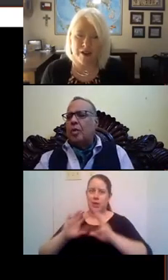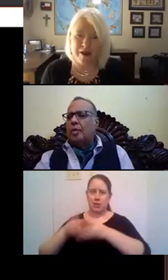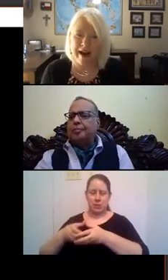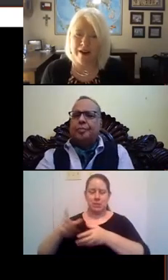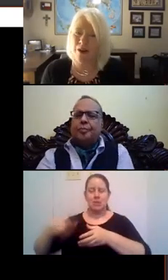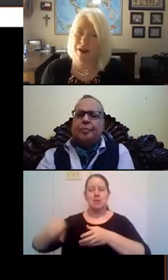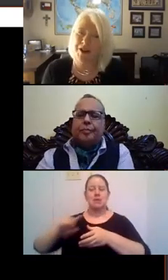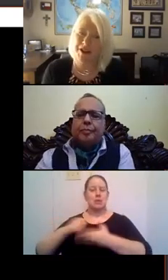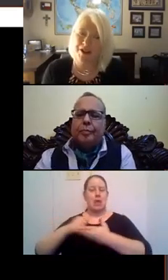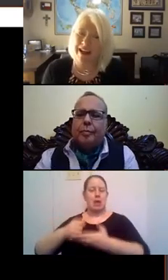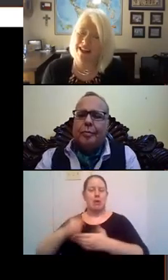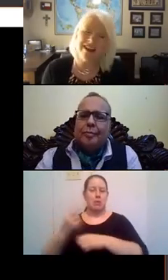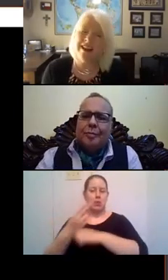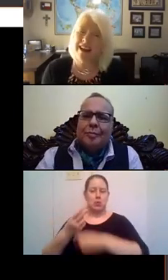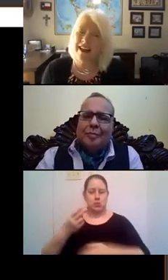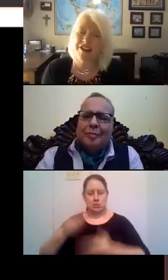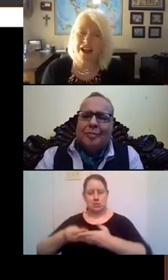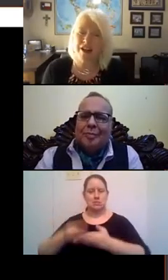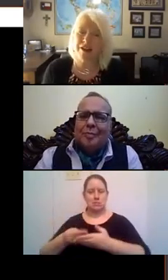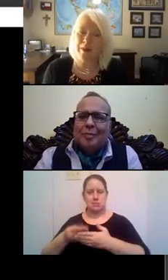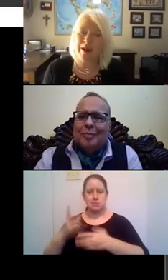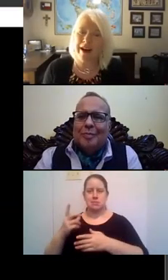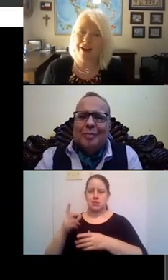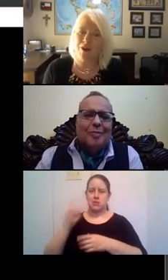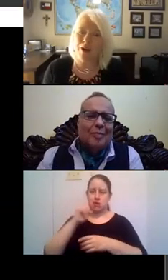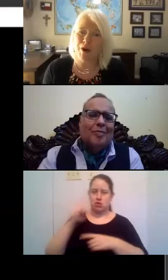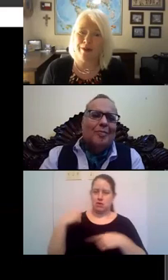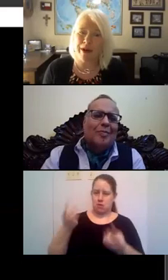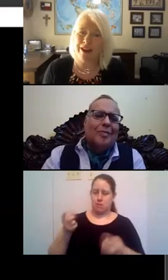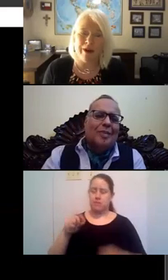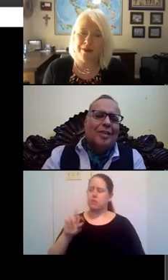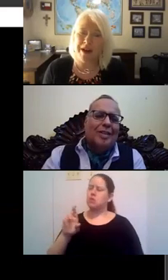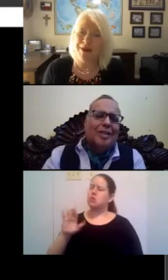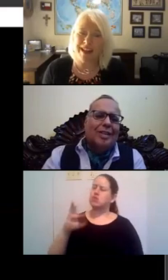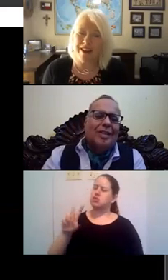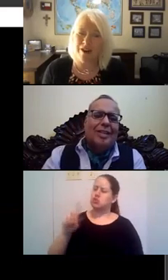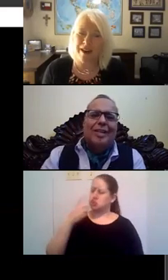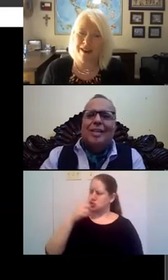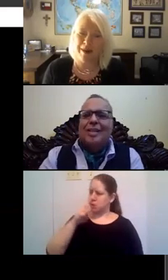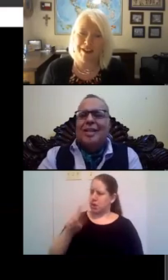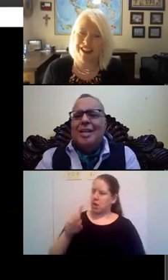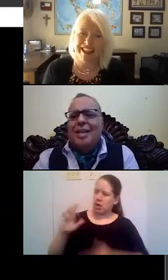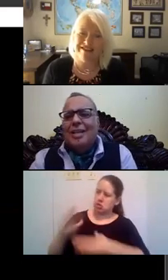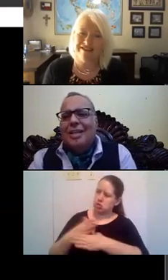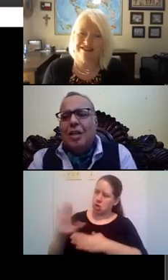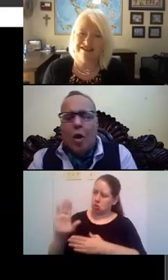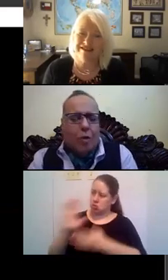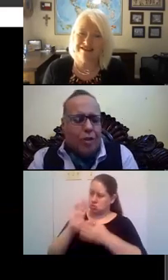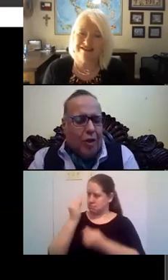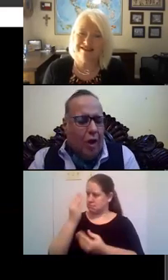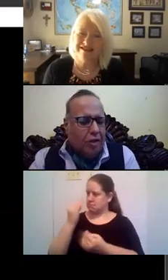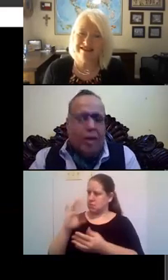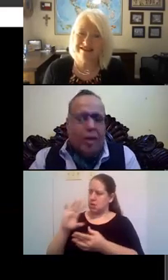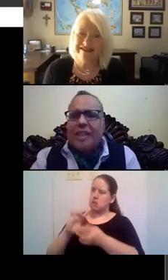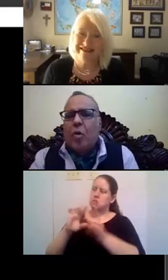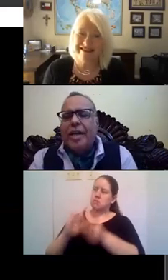you've just heard about. So Richard, would you like to kind of share a little bit about your role in bringing the right people together for this opportunity? Oh,